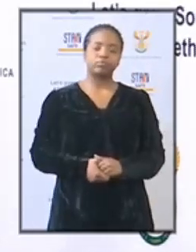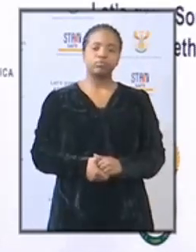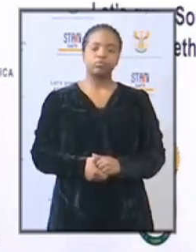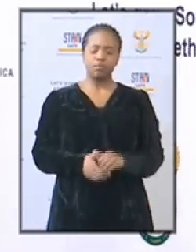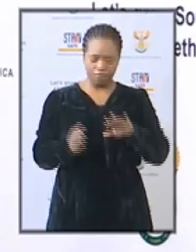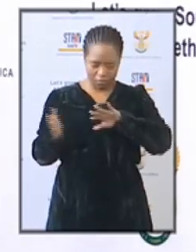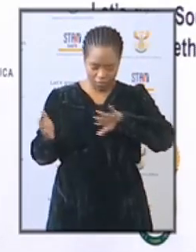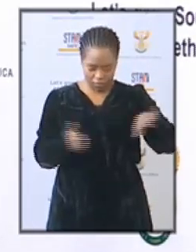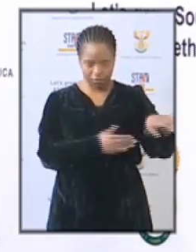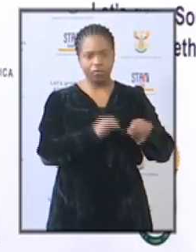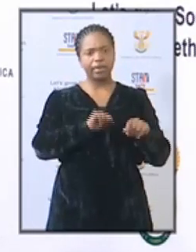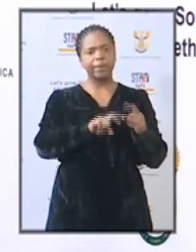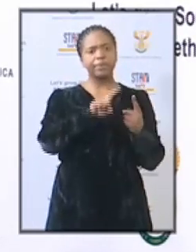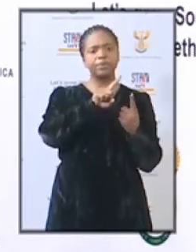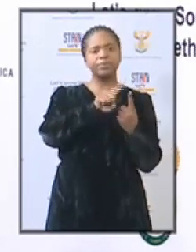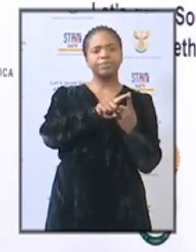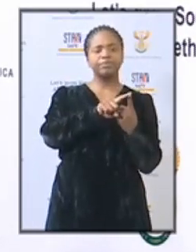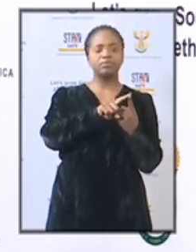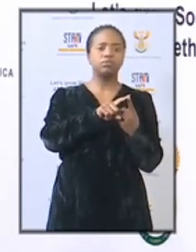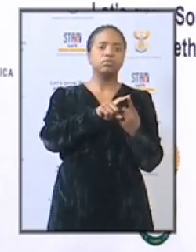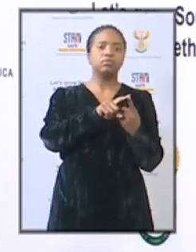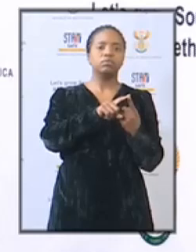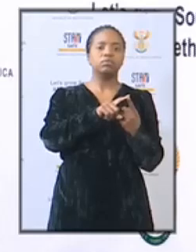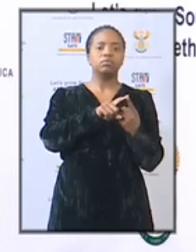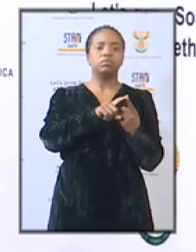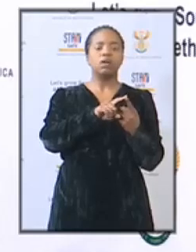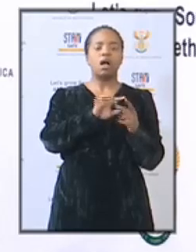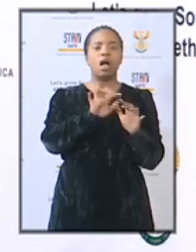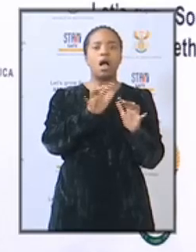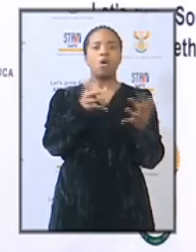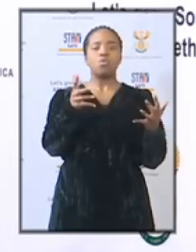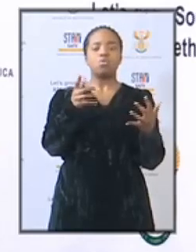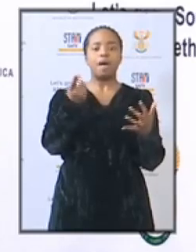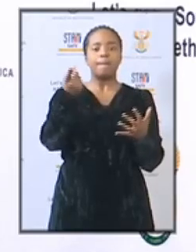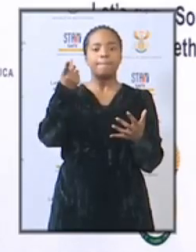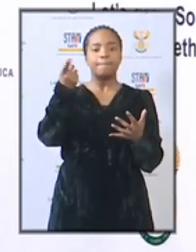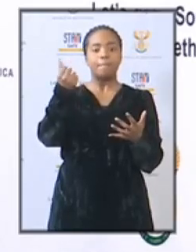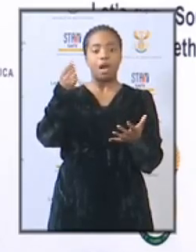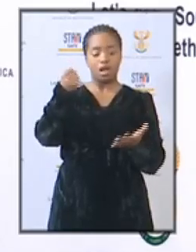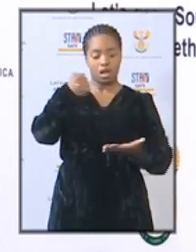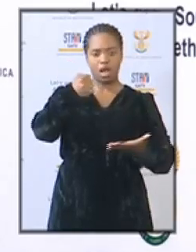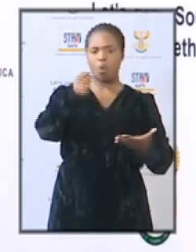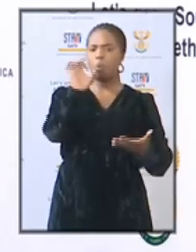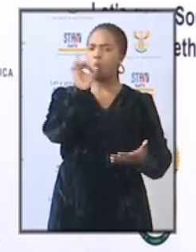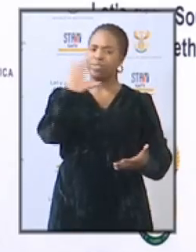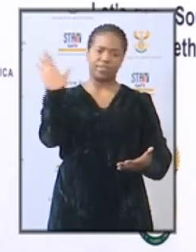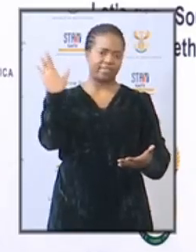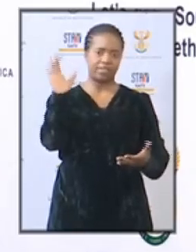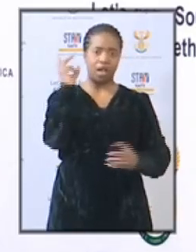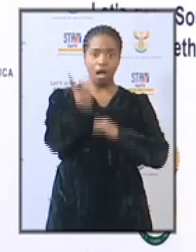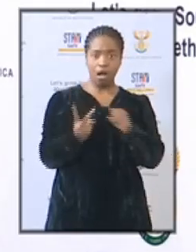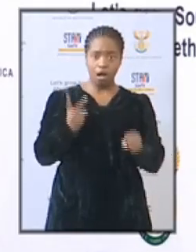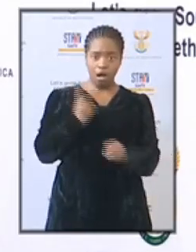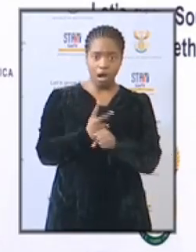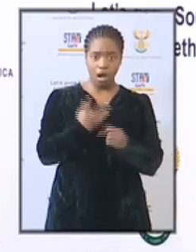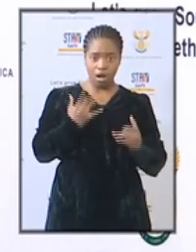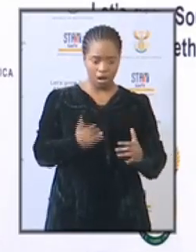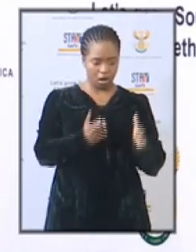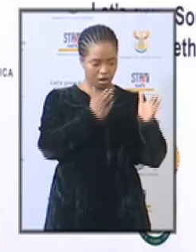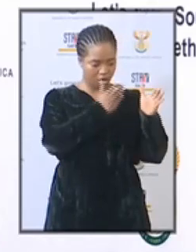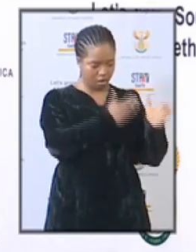How do we differentiate the recovery with relief fund? Relief fund, it was a once-off activity where we were